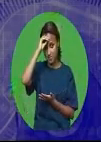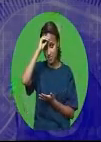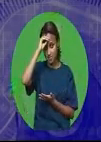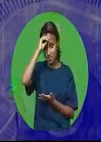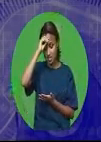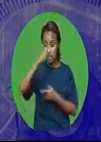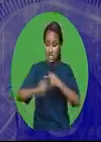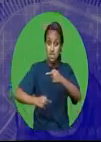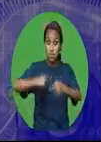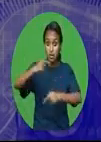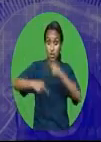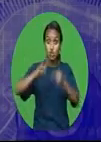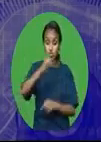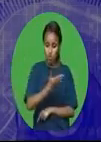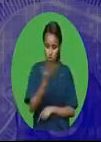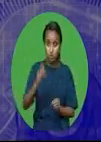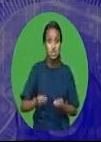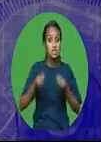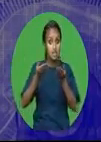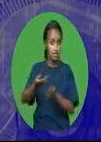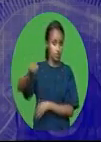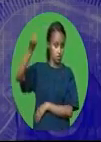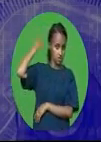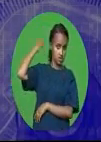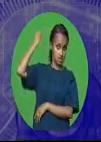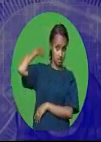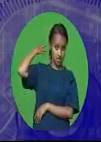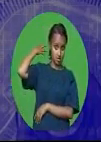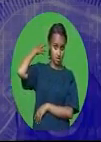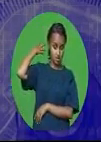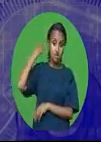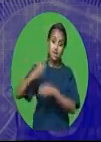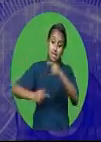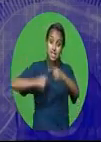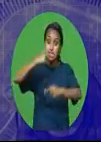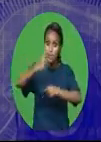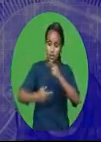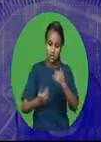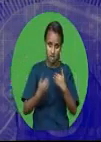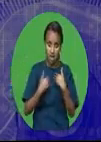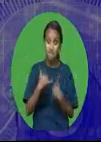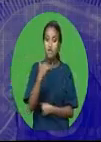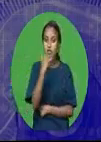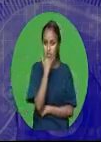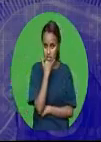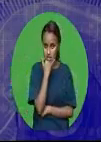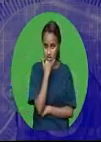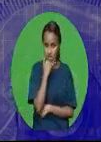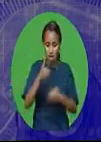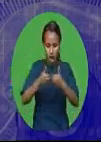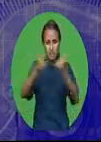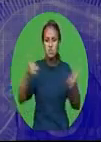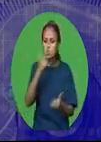The patterns of an object are given on the screen. The patterns have mistakes. Identify